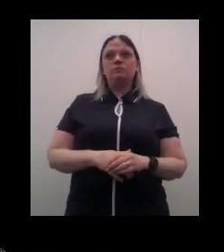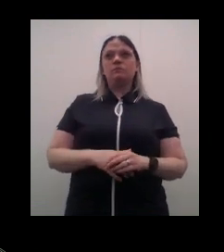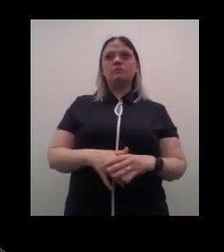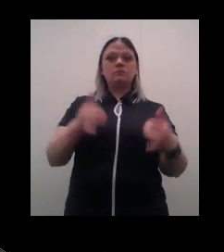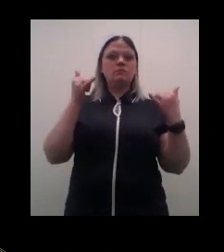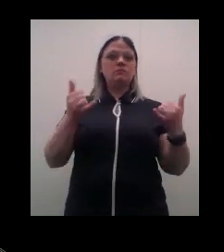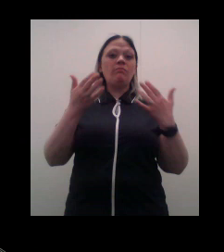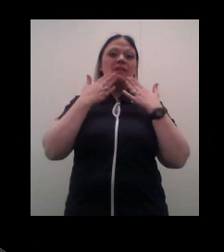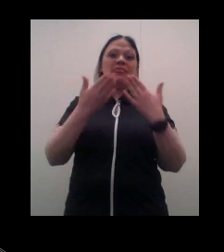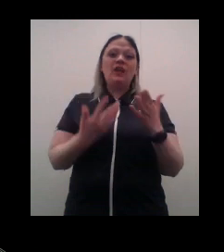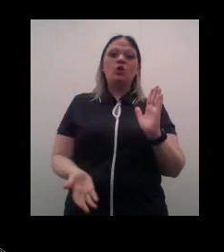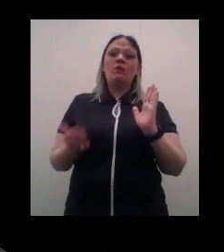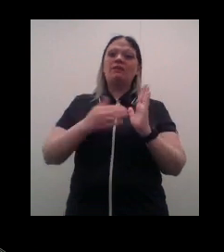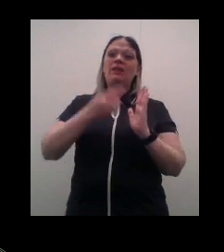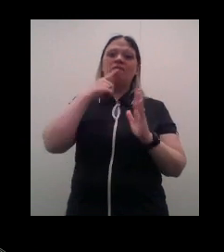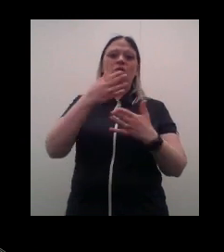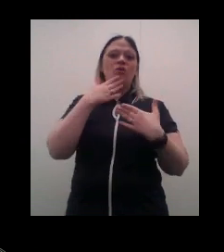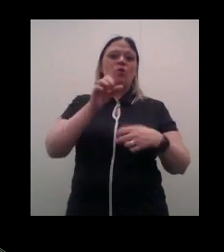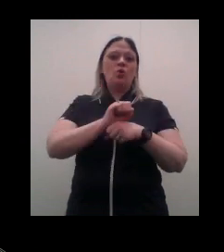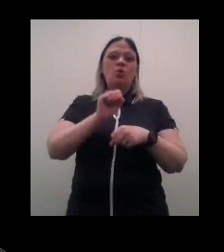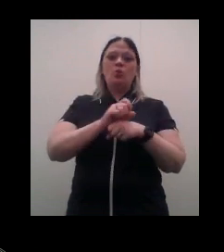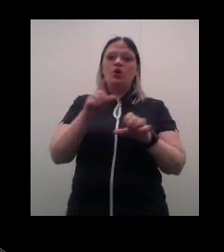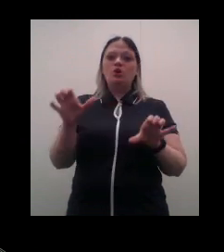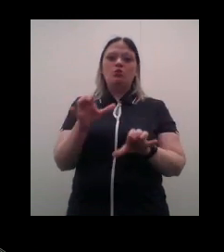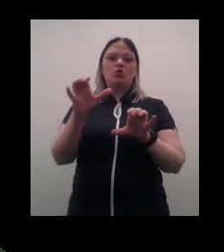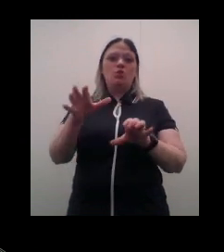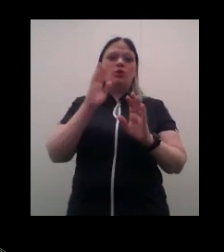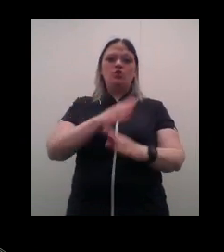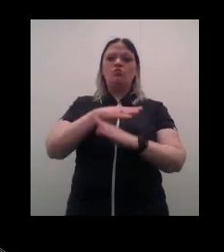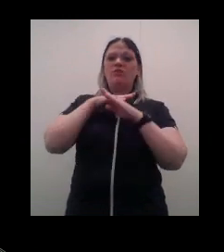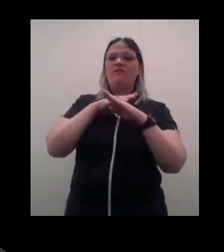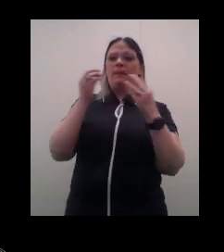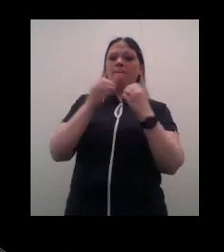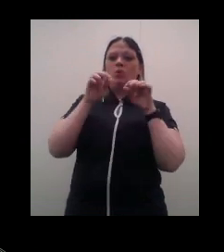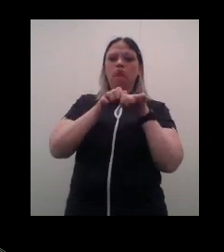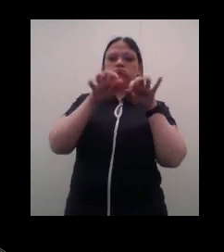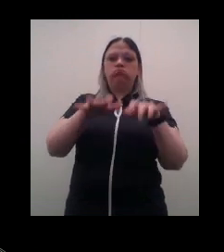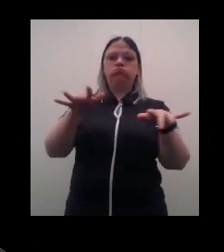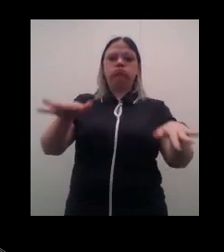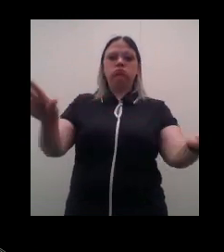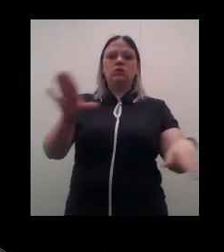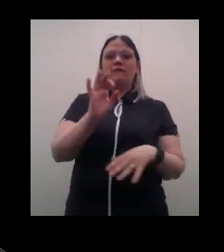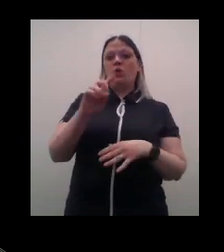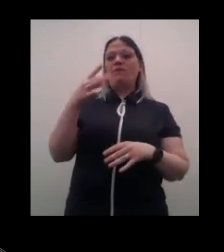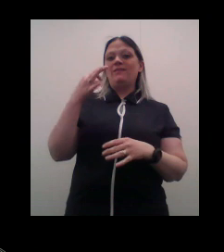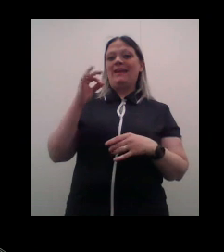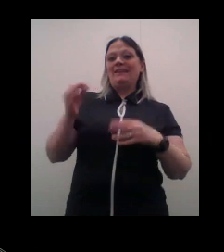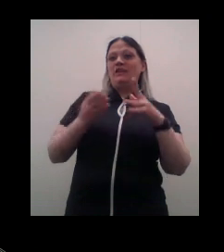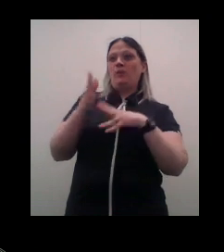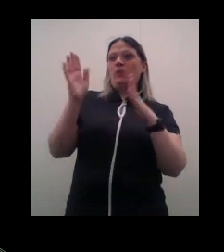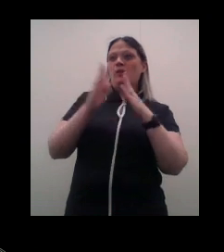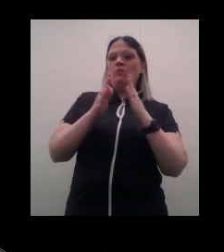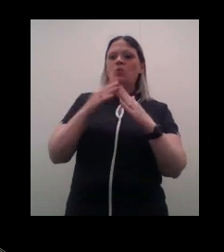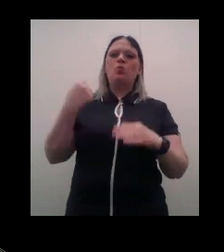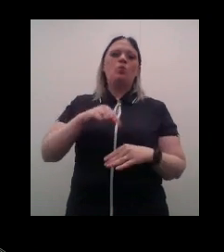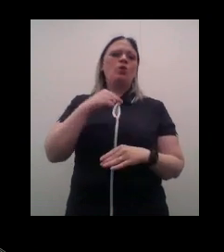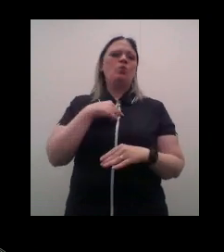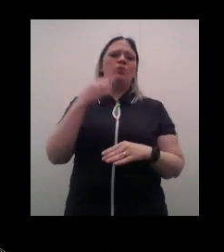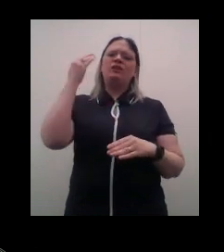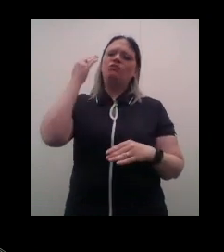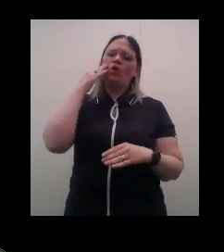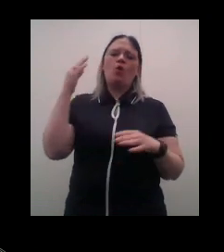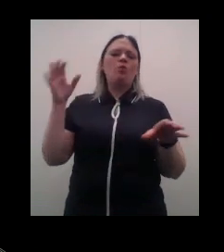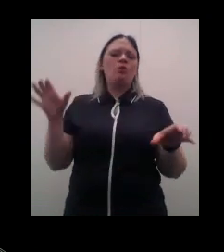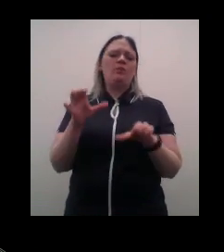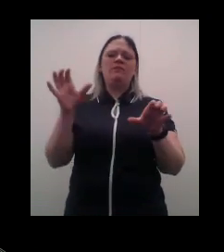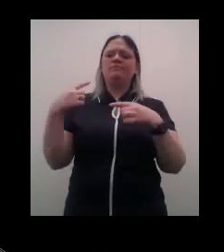want to thank everyone once again for the good work that you're doing to prevent the further spread of COVID-19 in our community. We know we have done a good job of